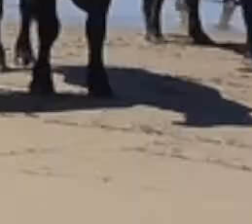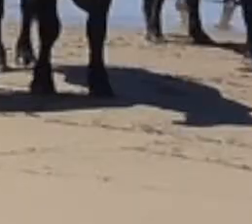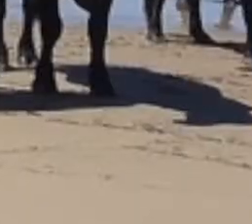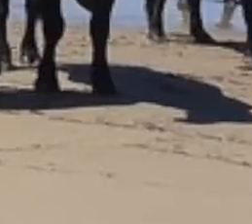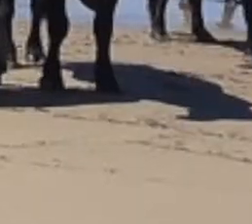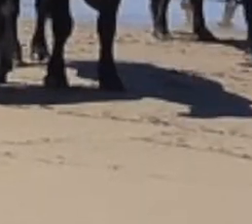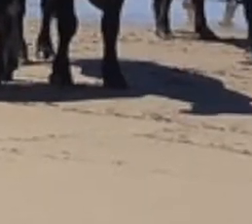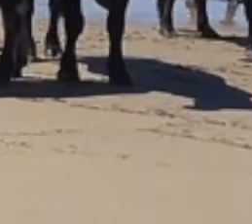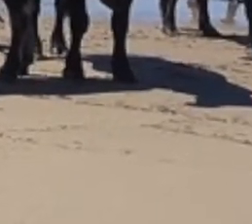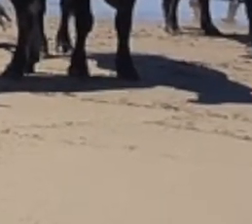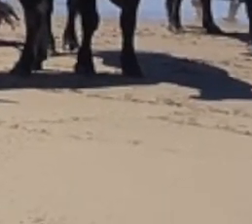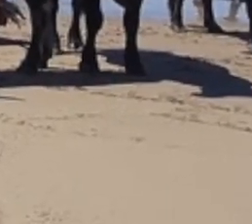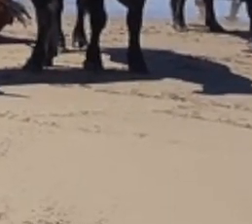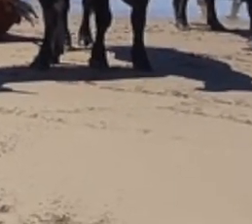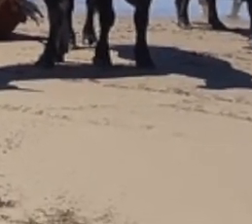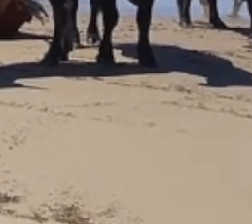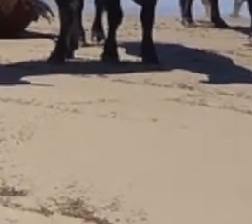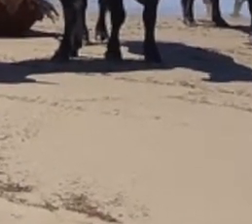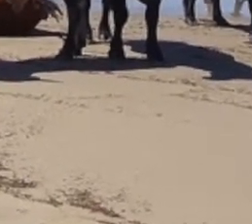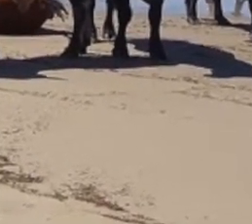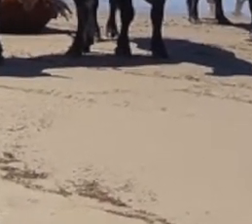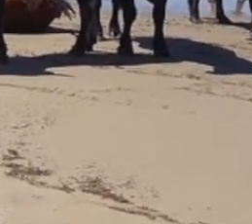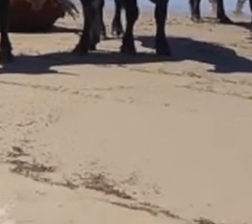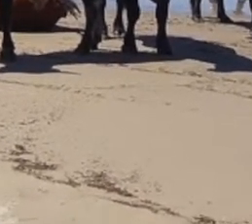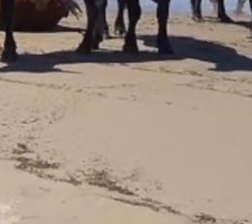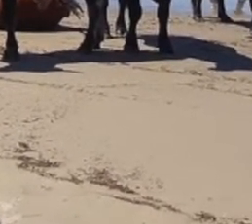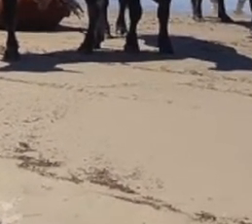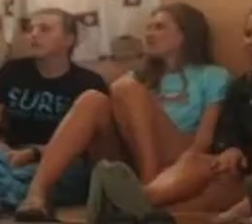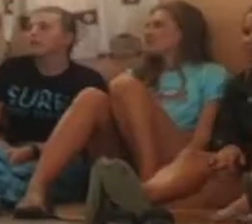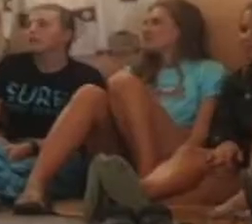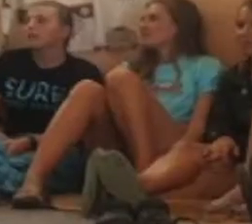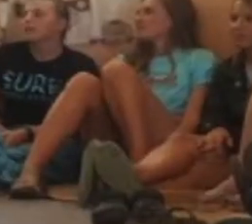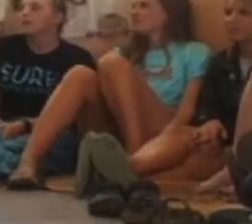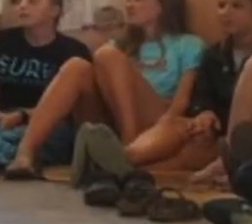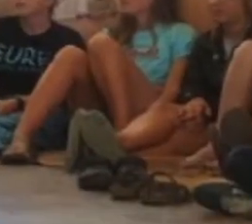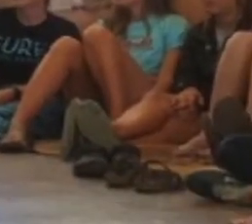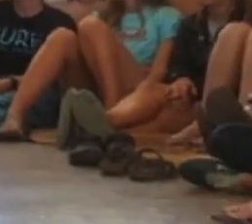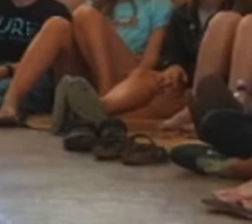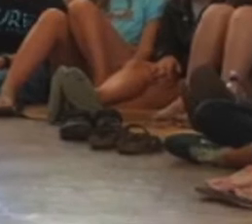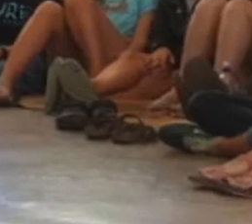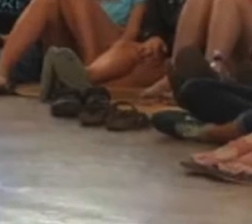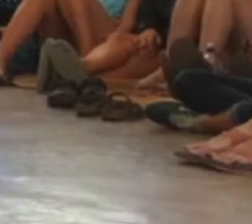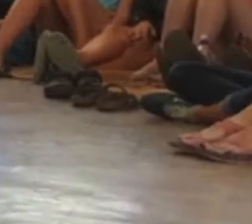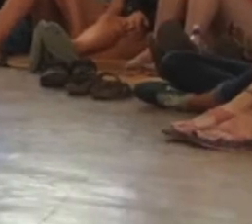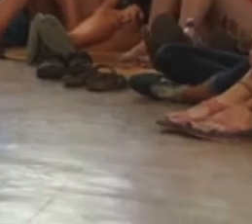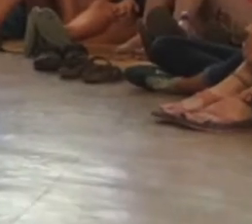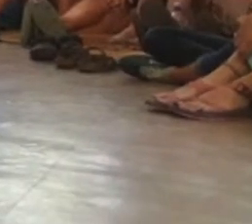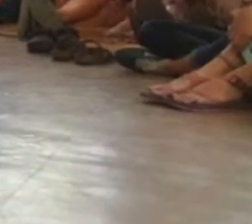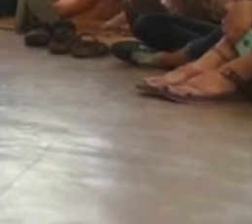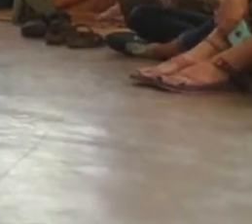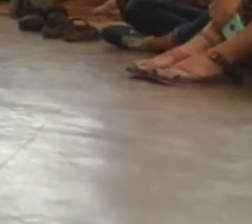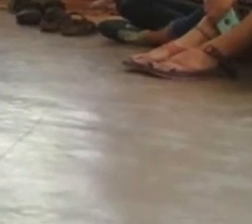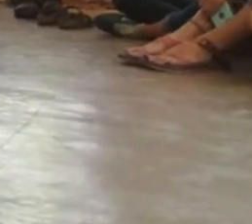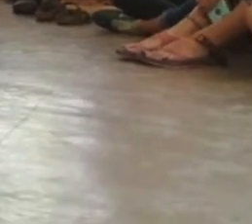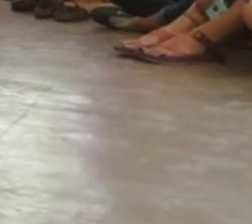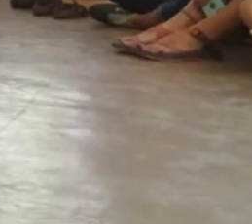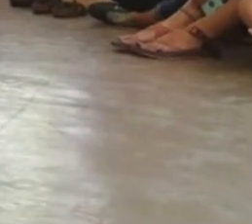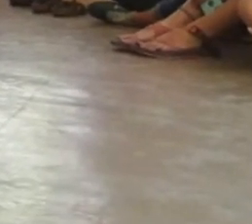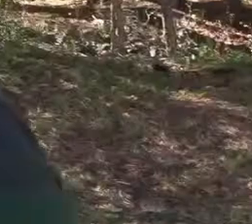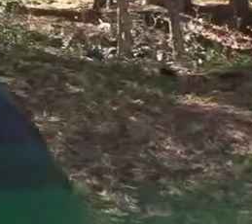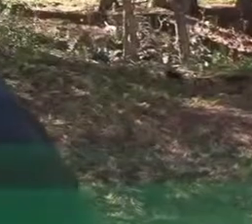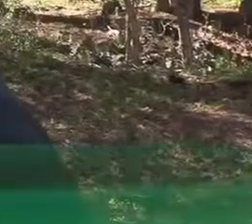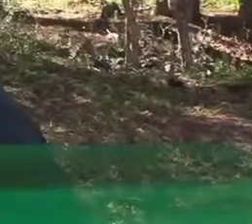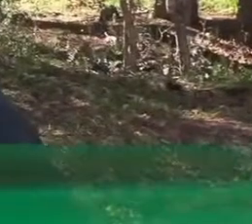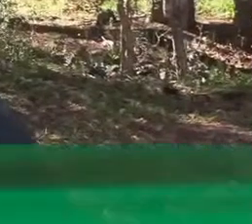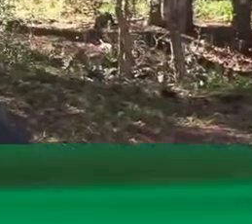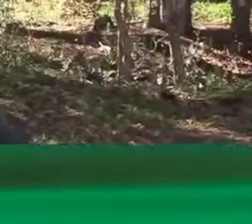Luke Ngetho. Ubona we-corona ulenze eli candelo lokhaya. Wangenelela ukuthi lokhulumele kube e-Eastern Cape. My